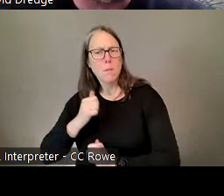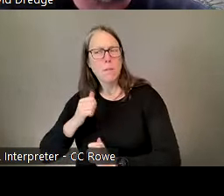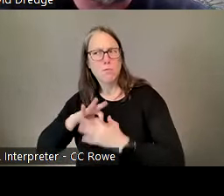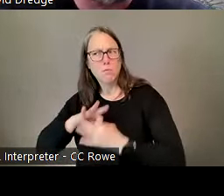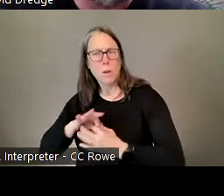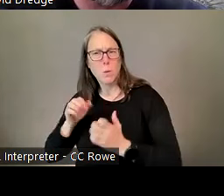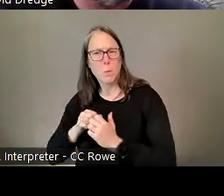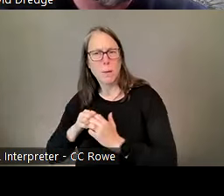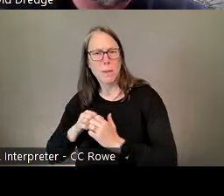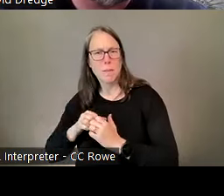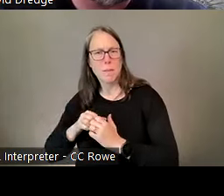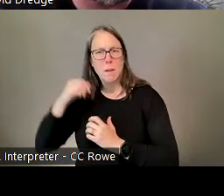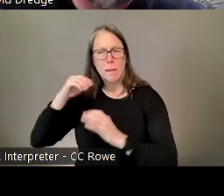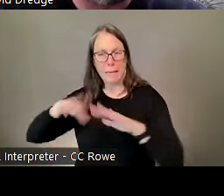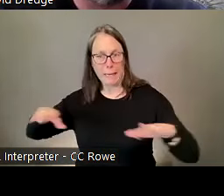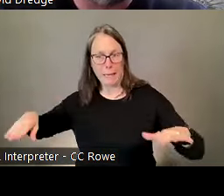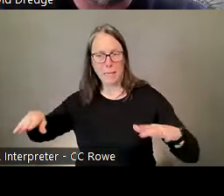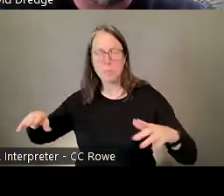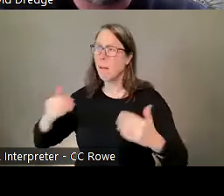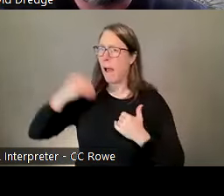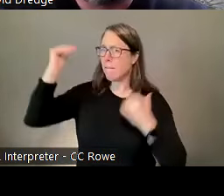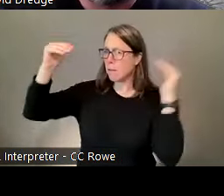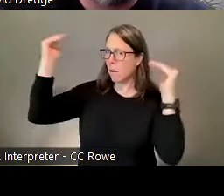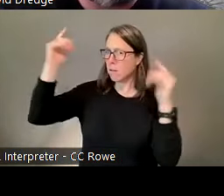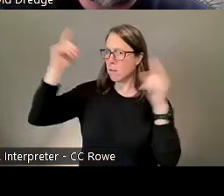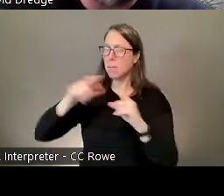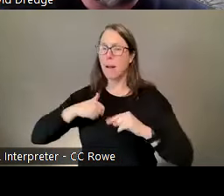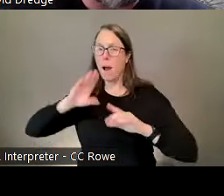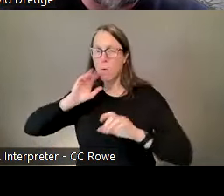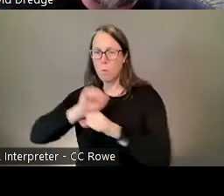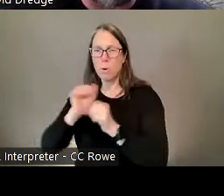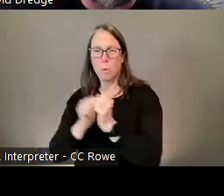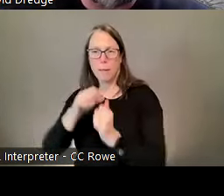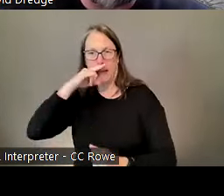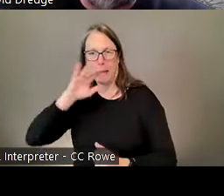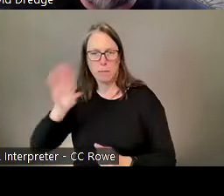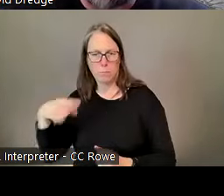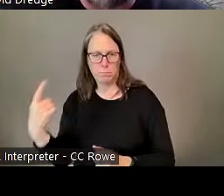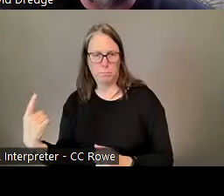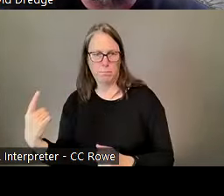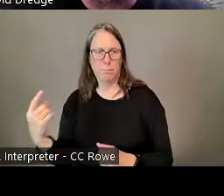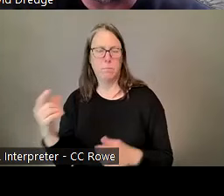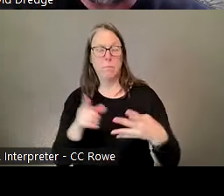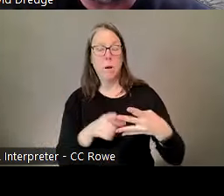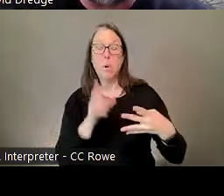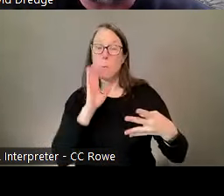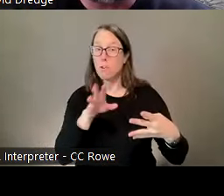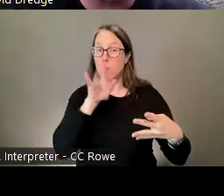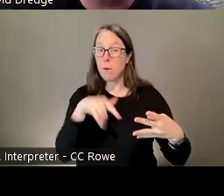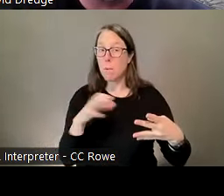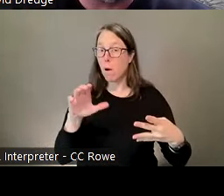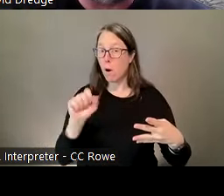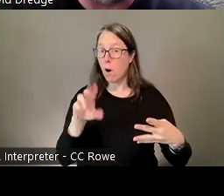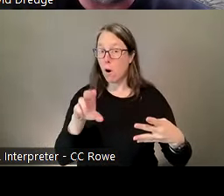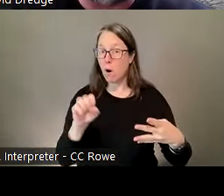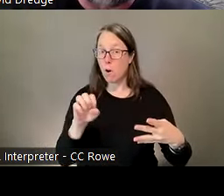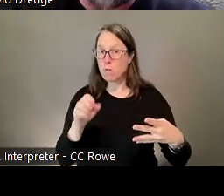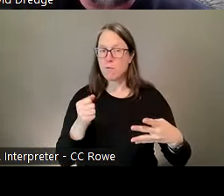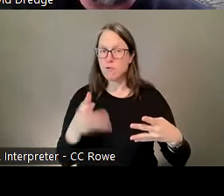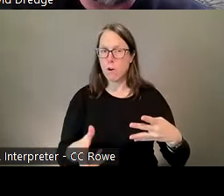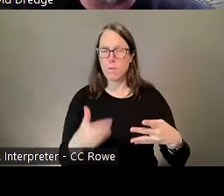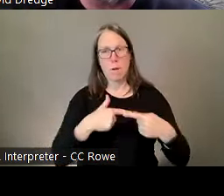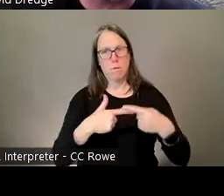who also have CP, but I only do kids. We're going to talk about some of the causes, and there's lots of them. So